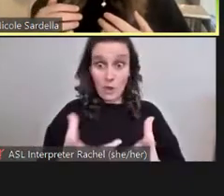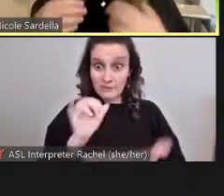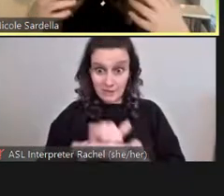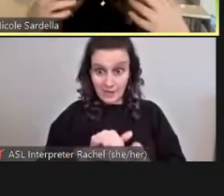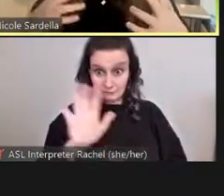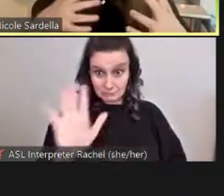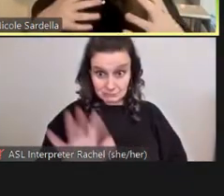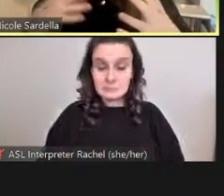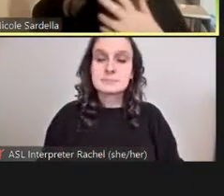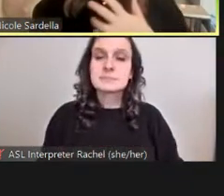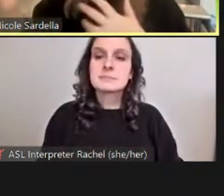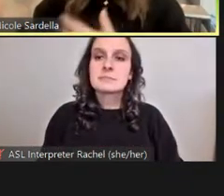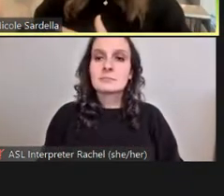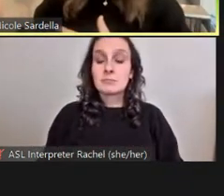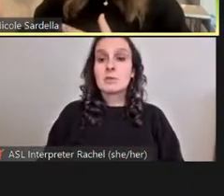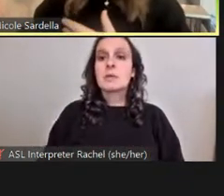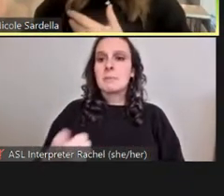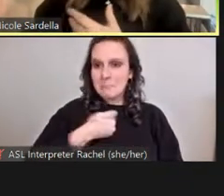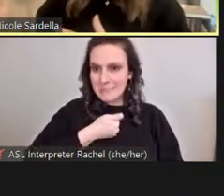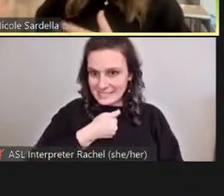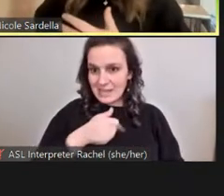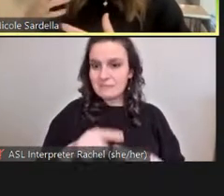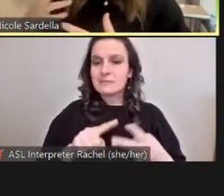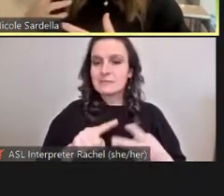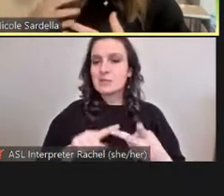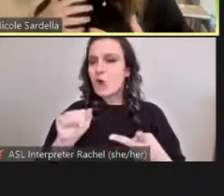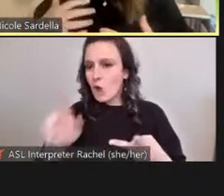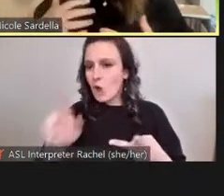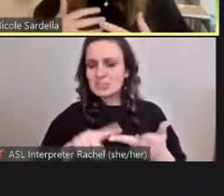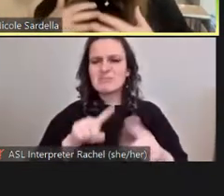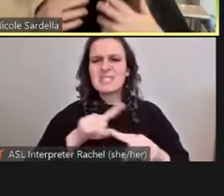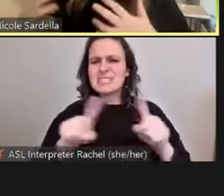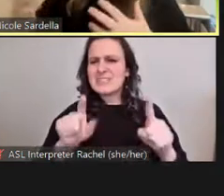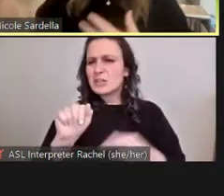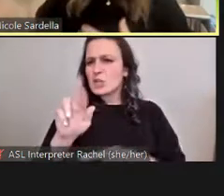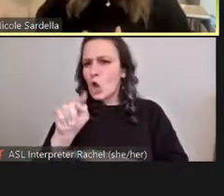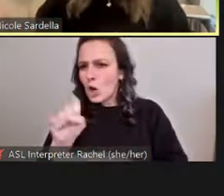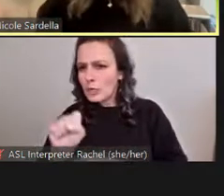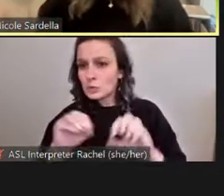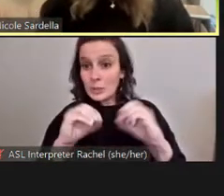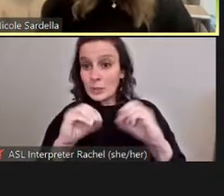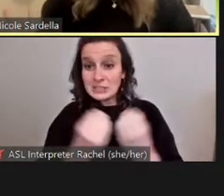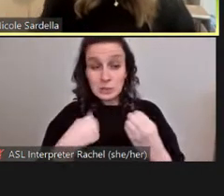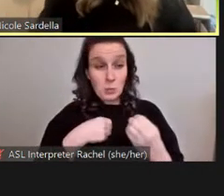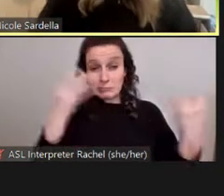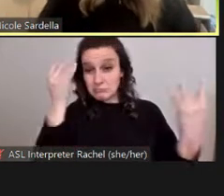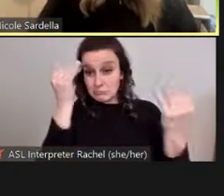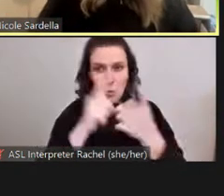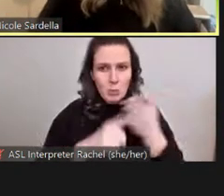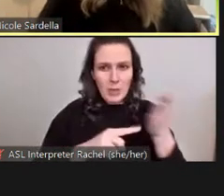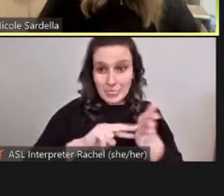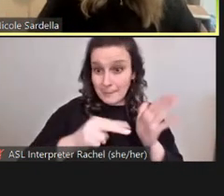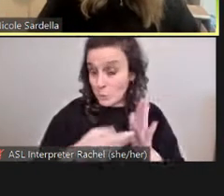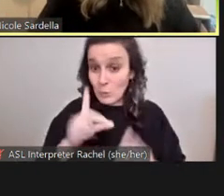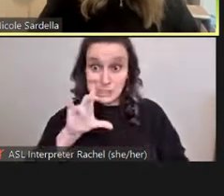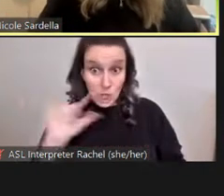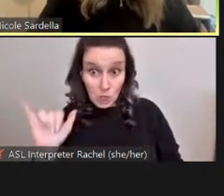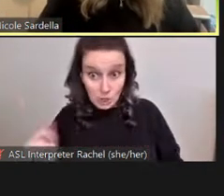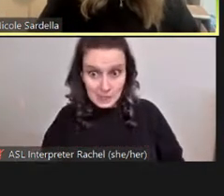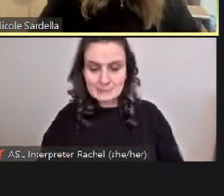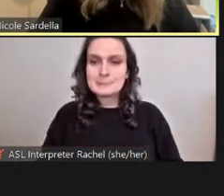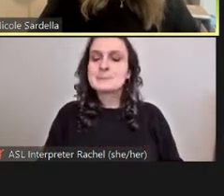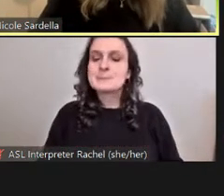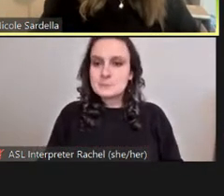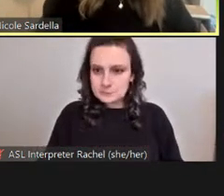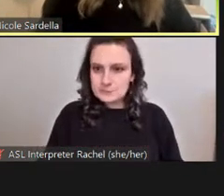about, myself, Outreach, and the arts organizations have thought about what that looks like. So in